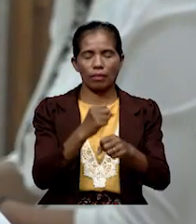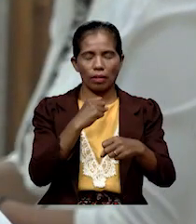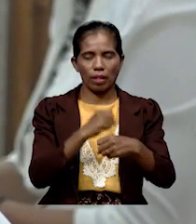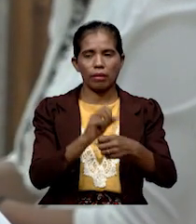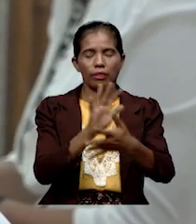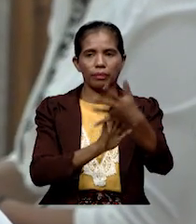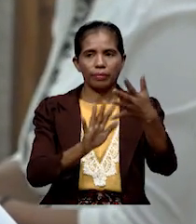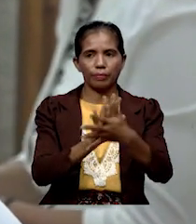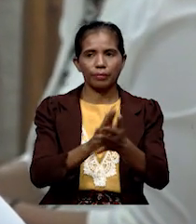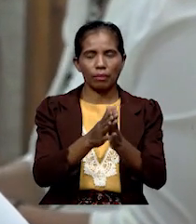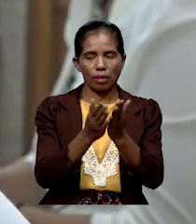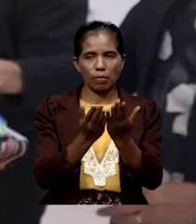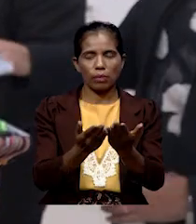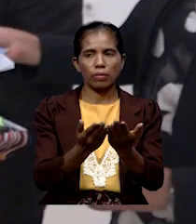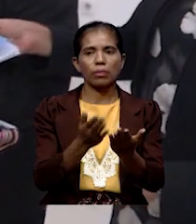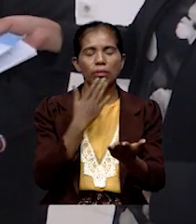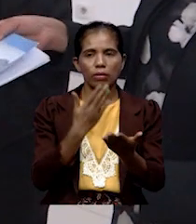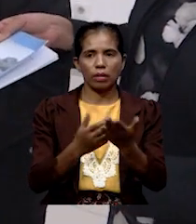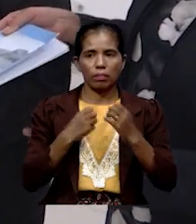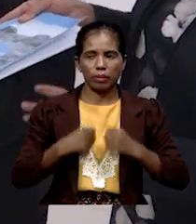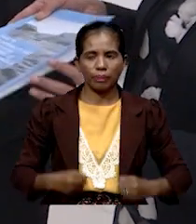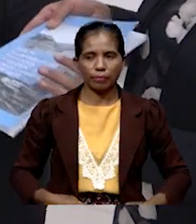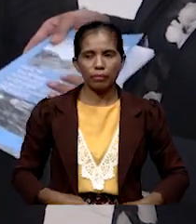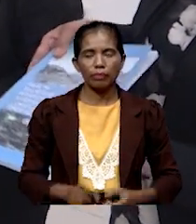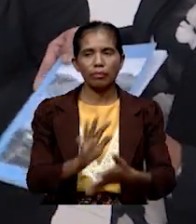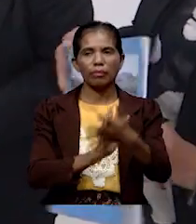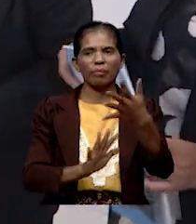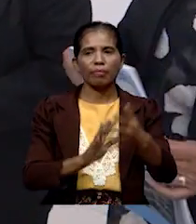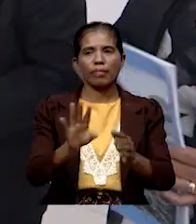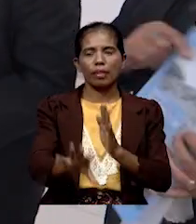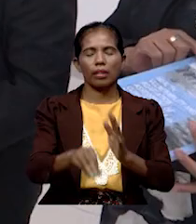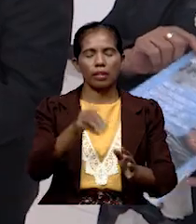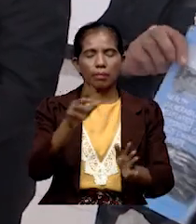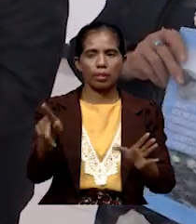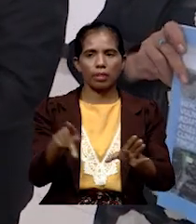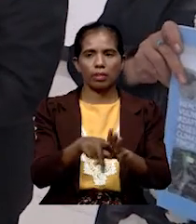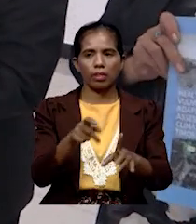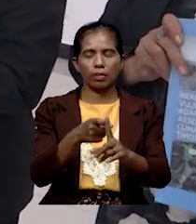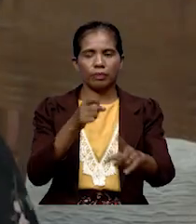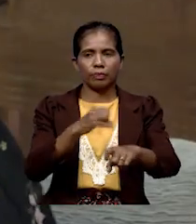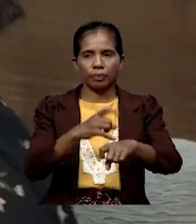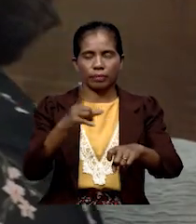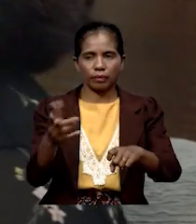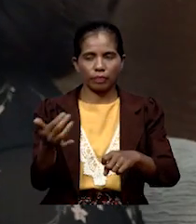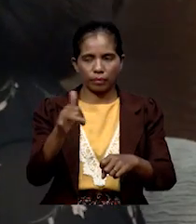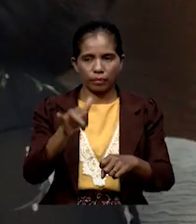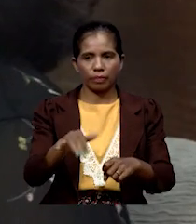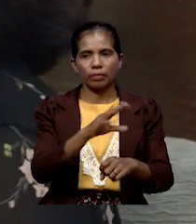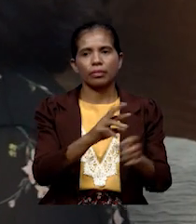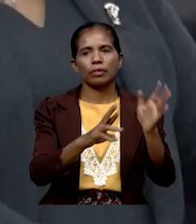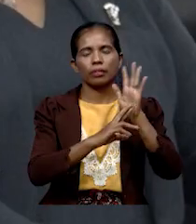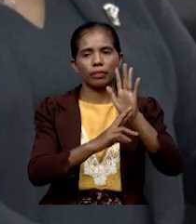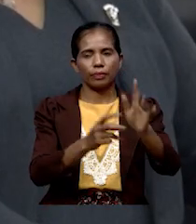do livro Ambiente Saúde né? Celebração Loran Mundial Saúde né? Retam participação Rússia Parceria Internacional Sira,